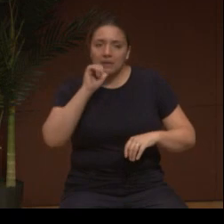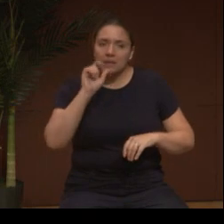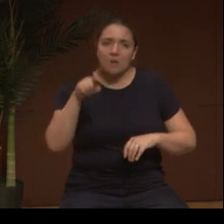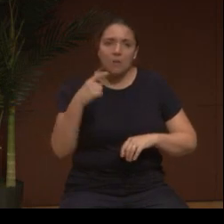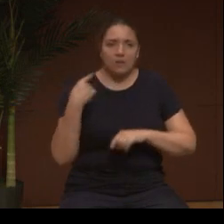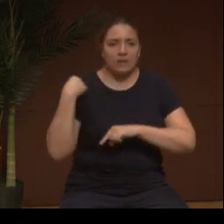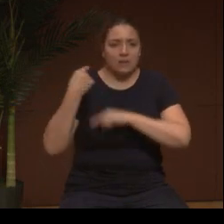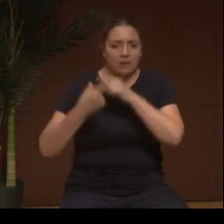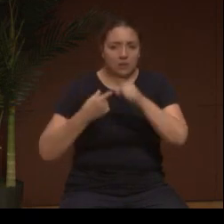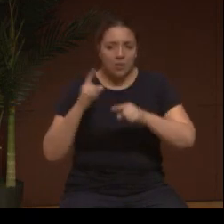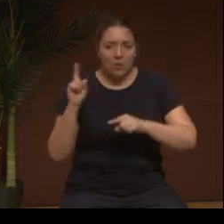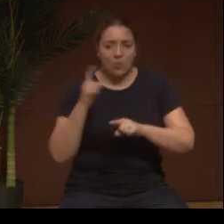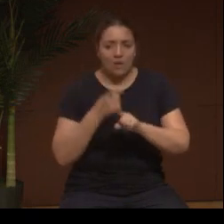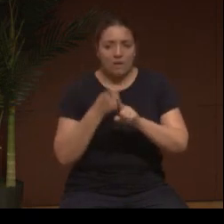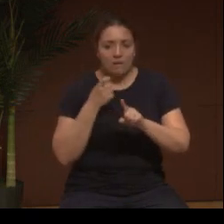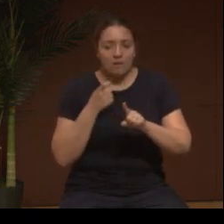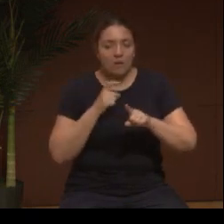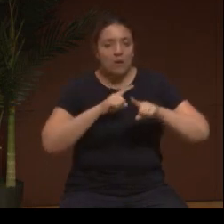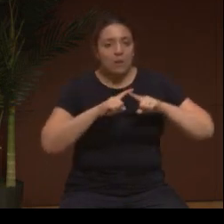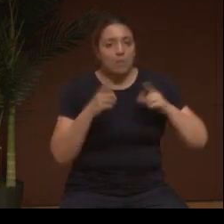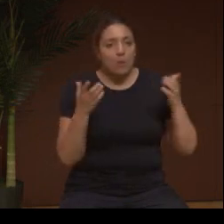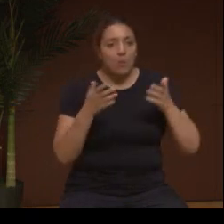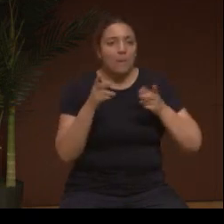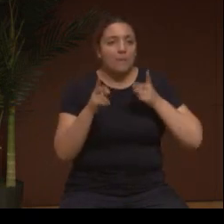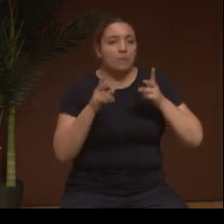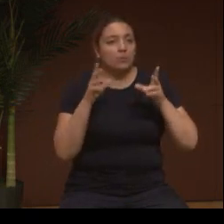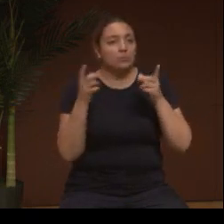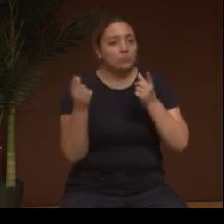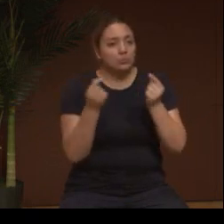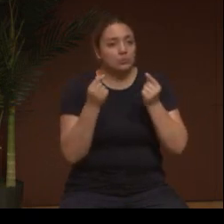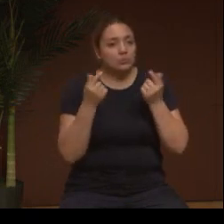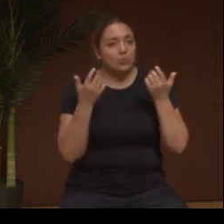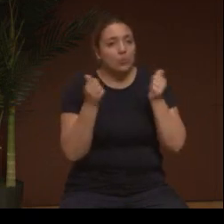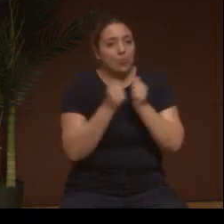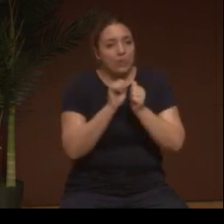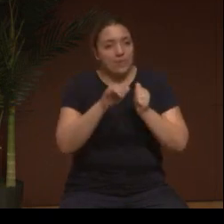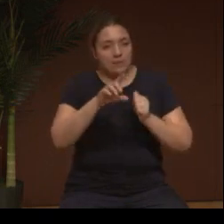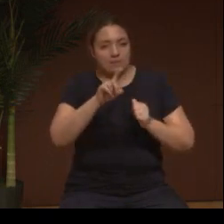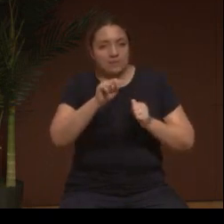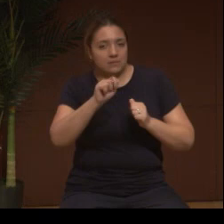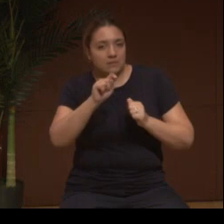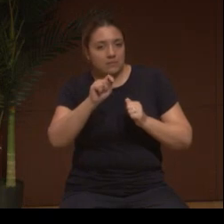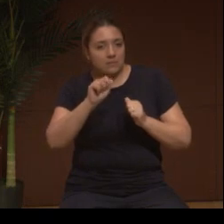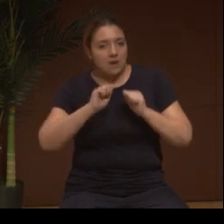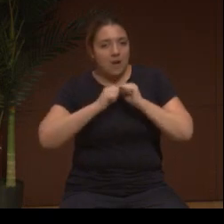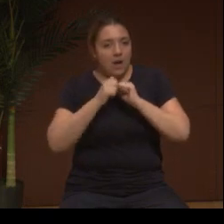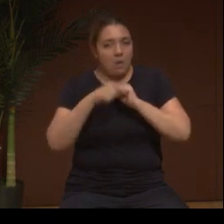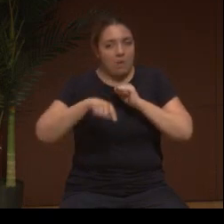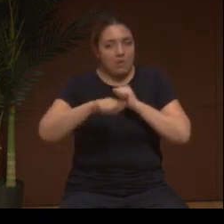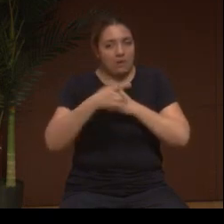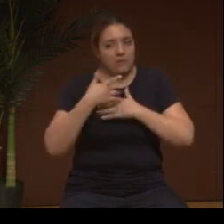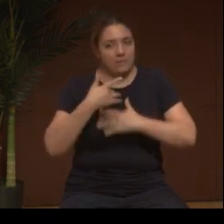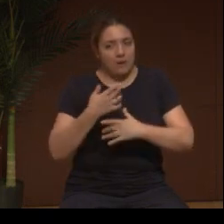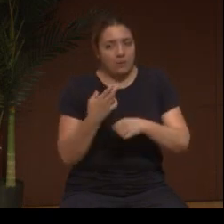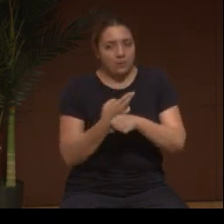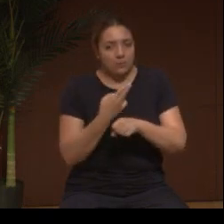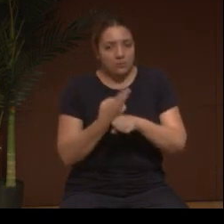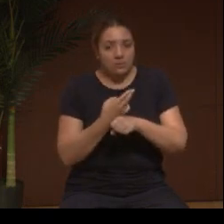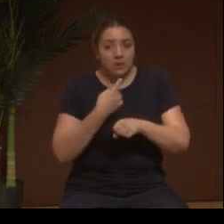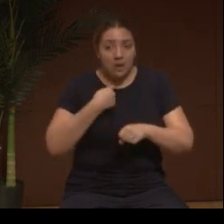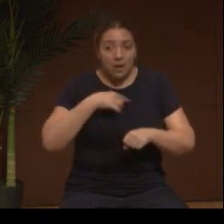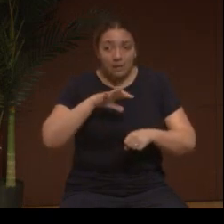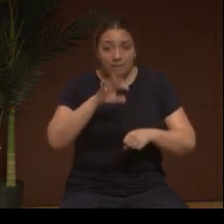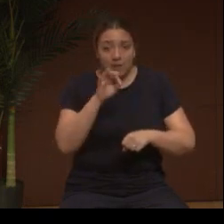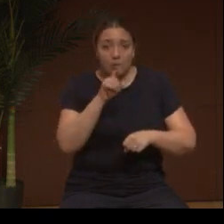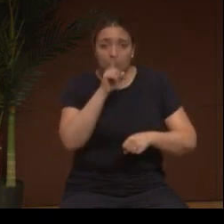from, I'm also quite interested in what people do with this data. How are they using it? And you know, I found